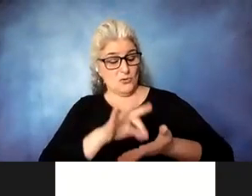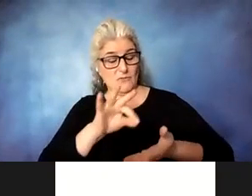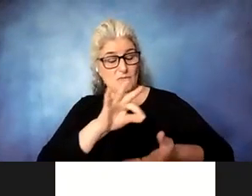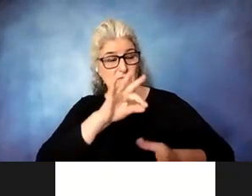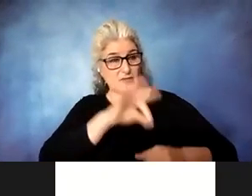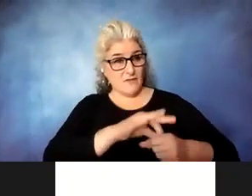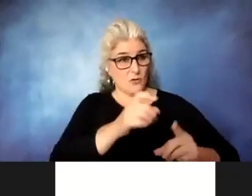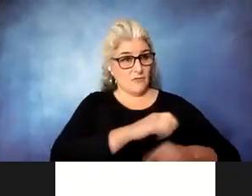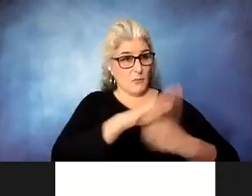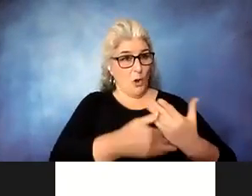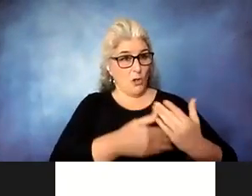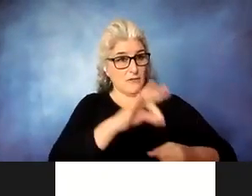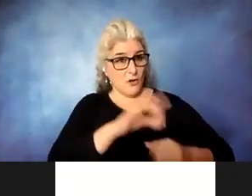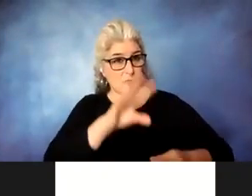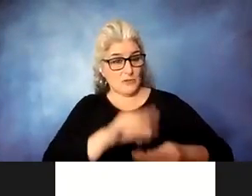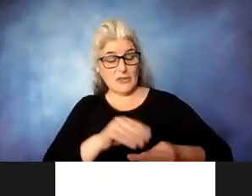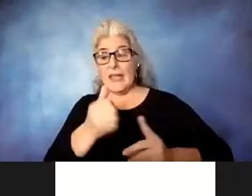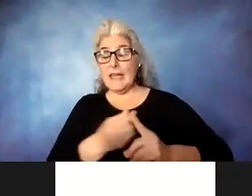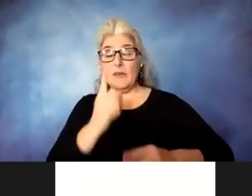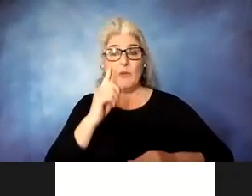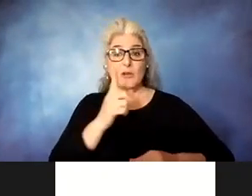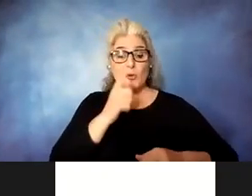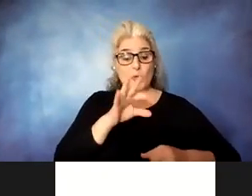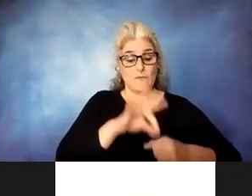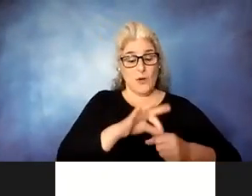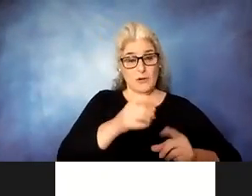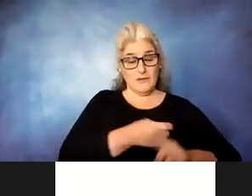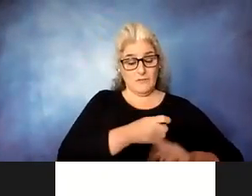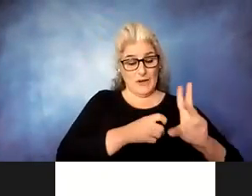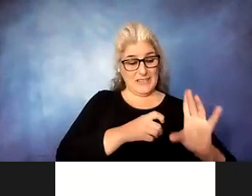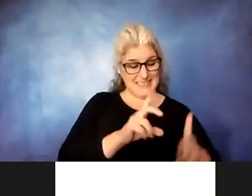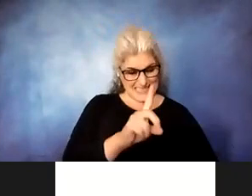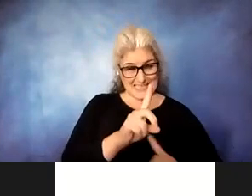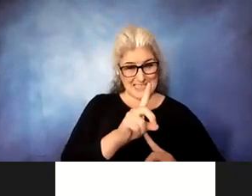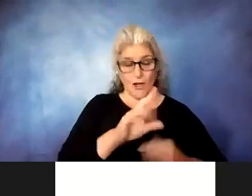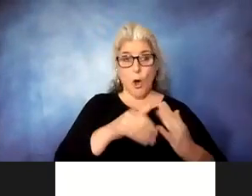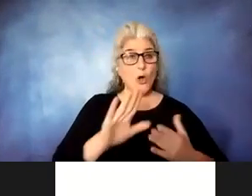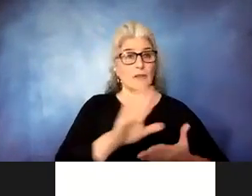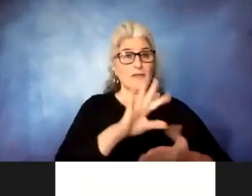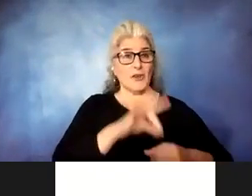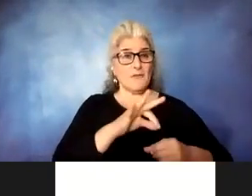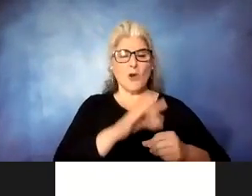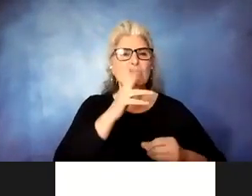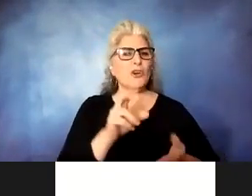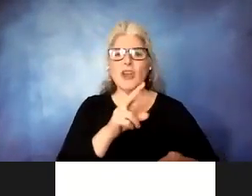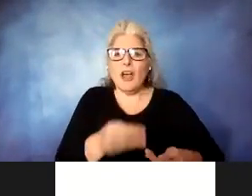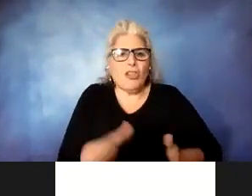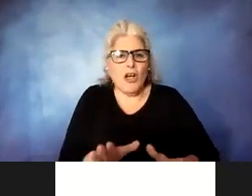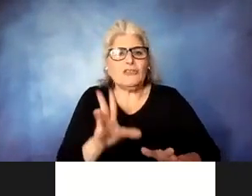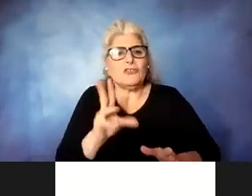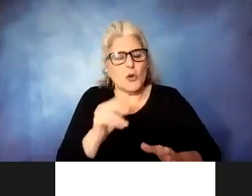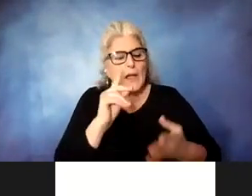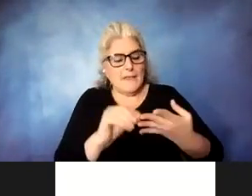the candidate, everyone who voted for candidate D. You can see that there are now those votes that are added in orange